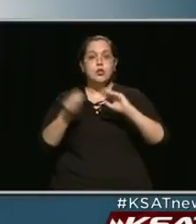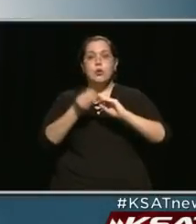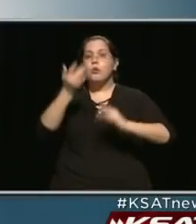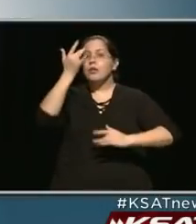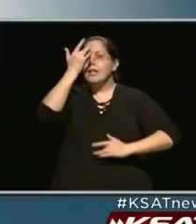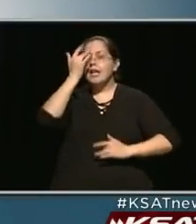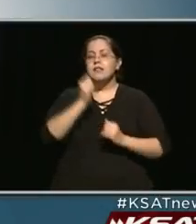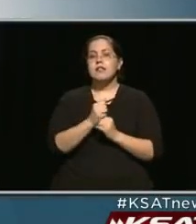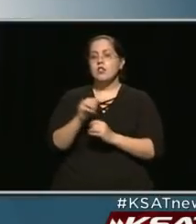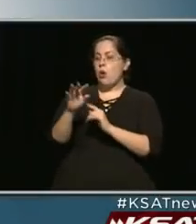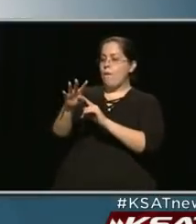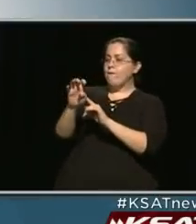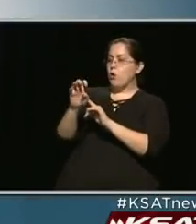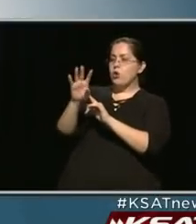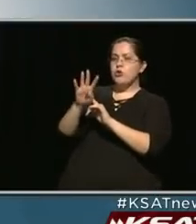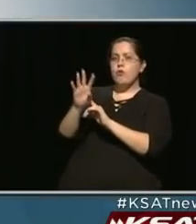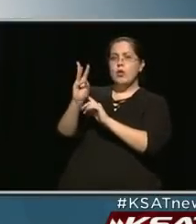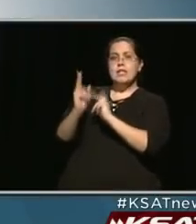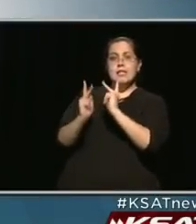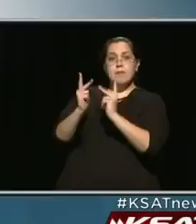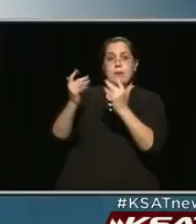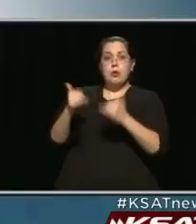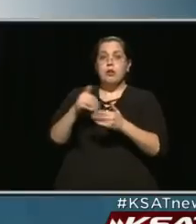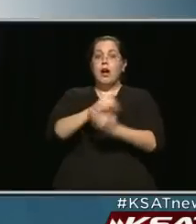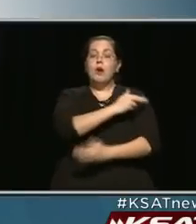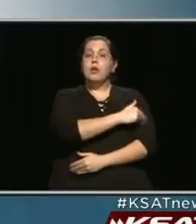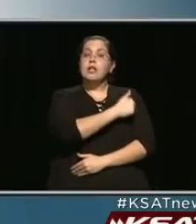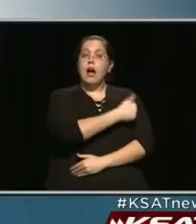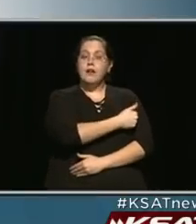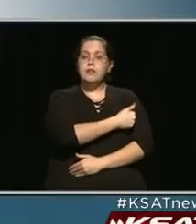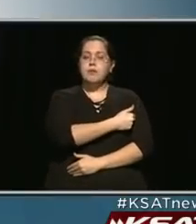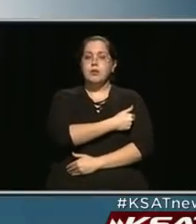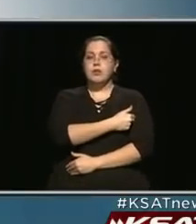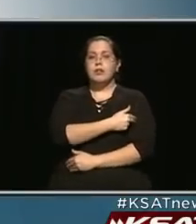cases. 446 patients are now in the hospital,